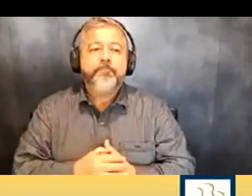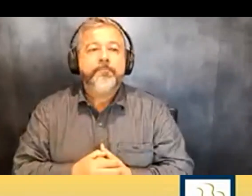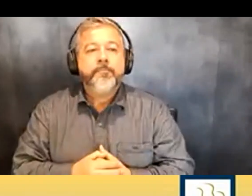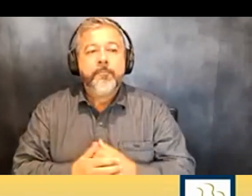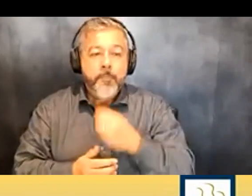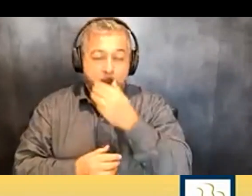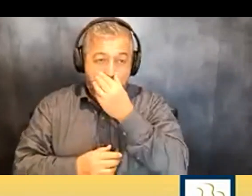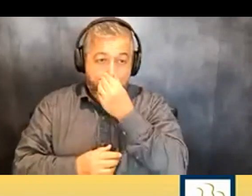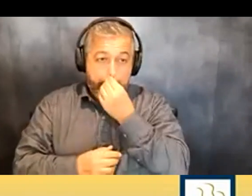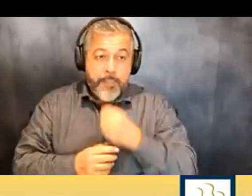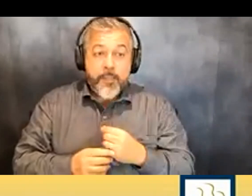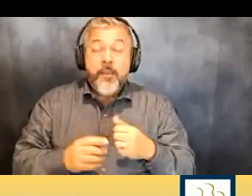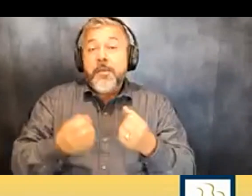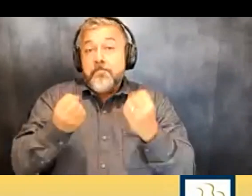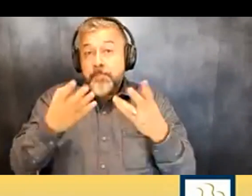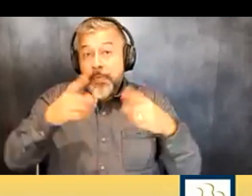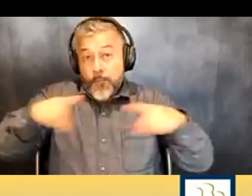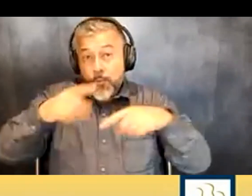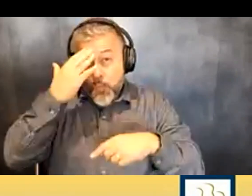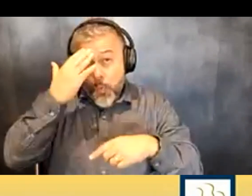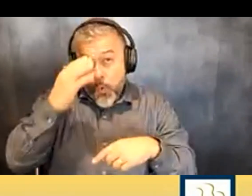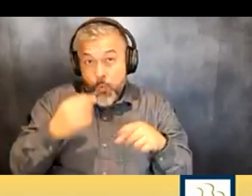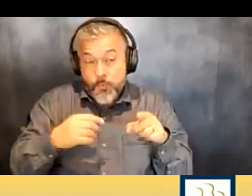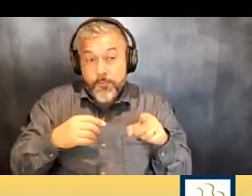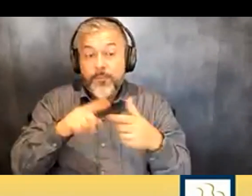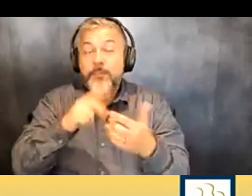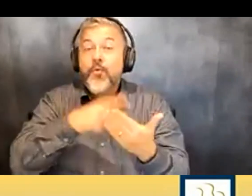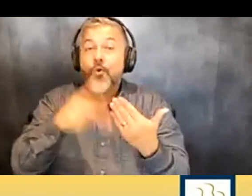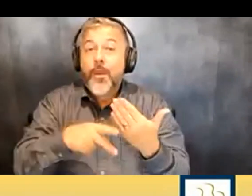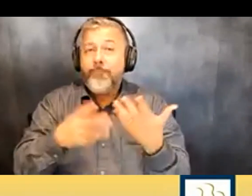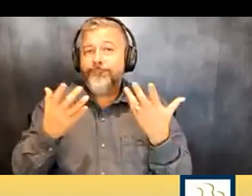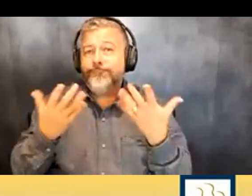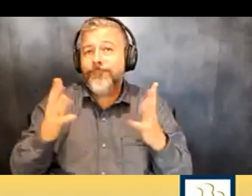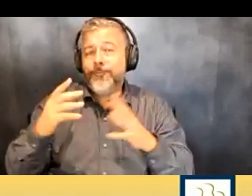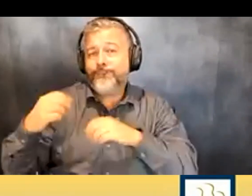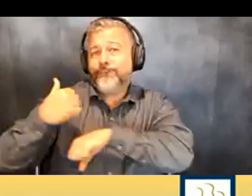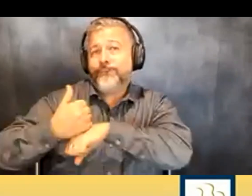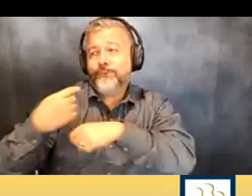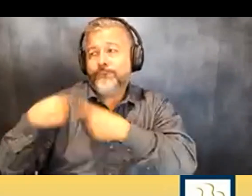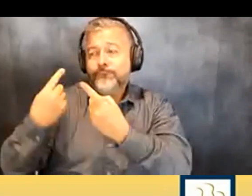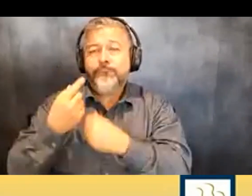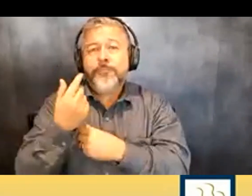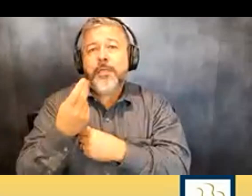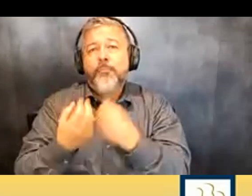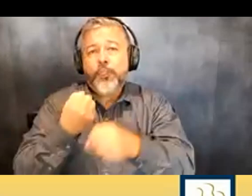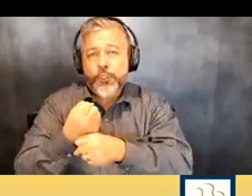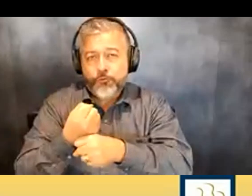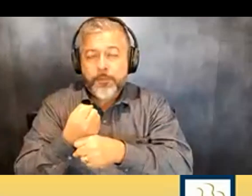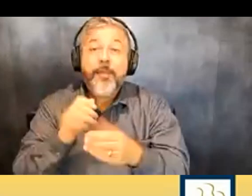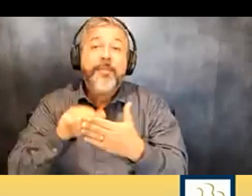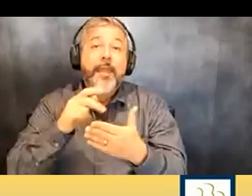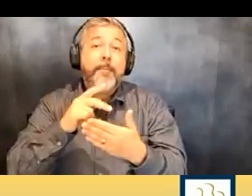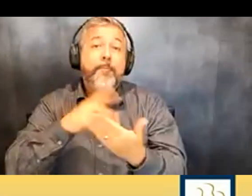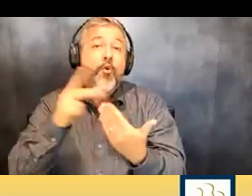First, many of you may be familiar with this. This is a program that has existed for the last couple of years, and this program exists